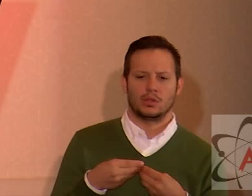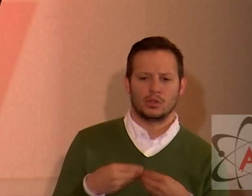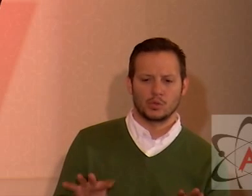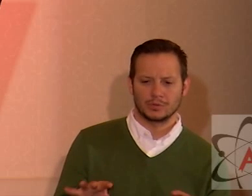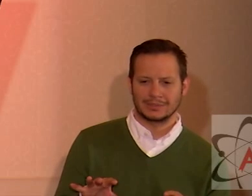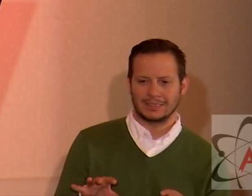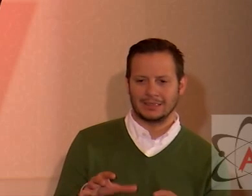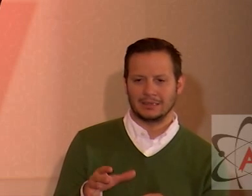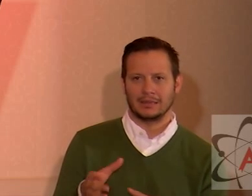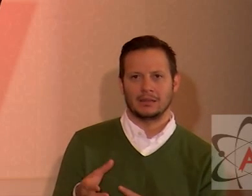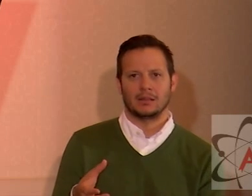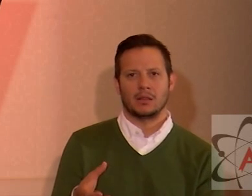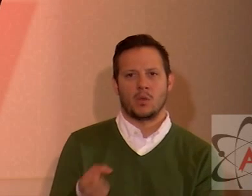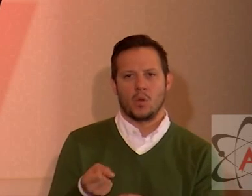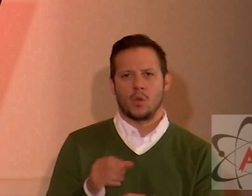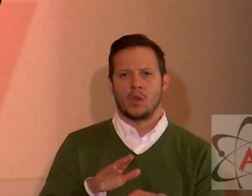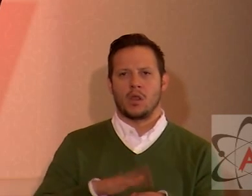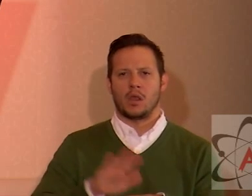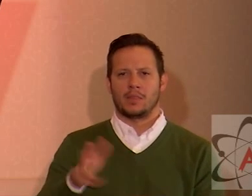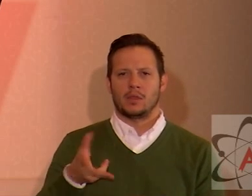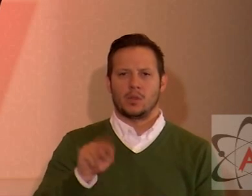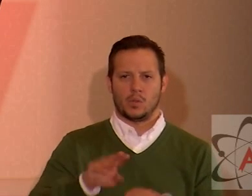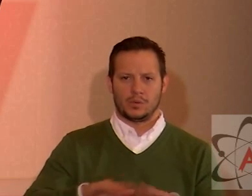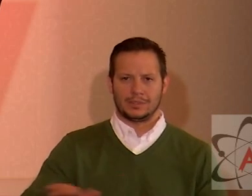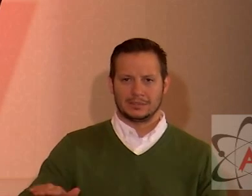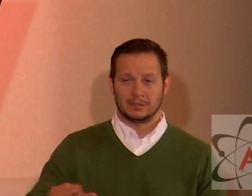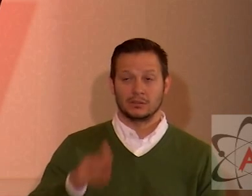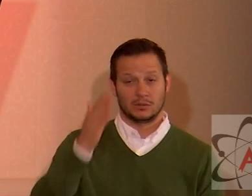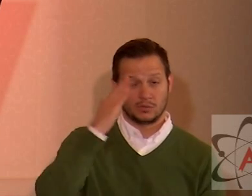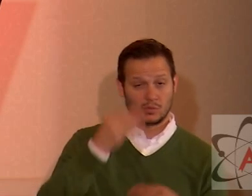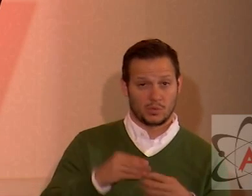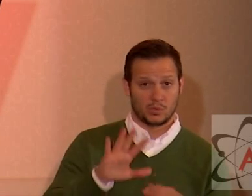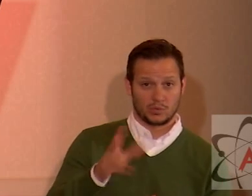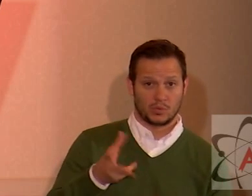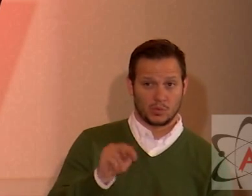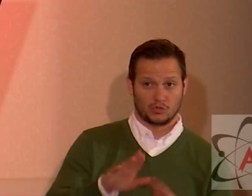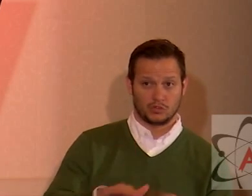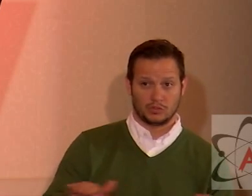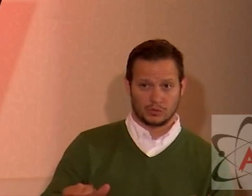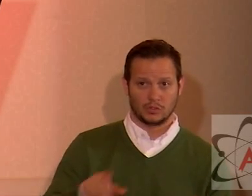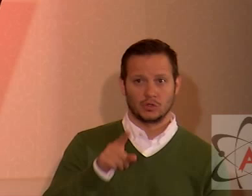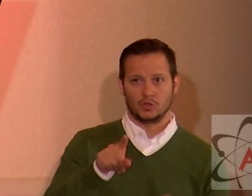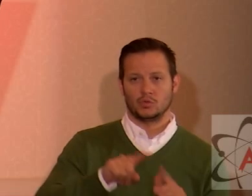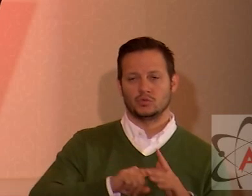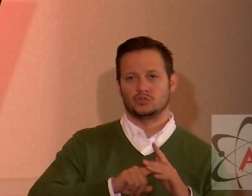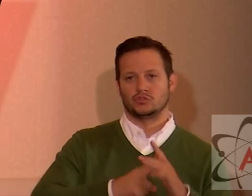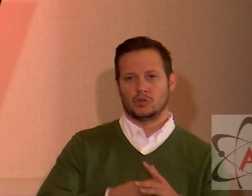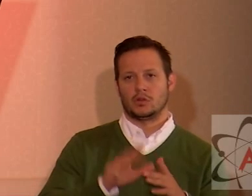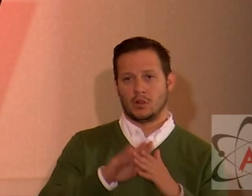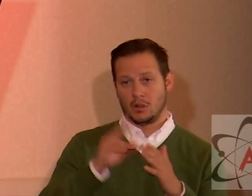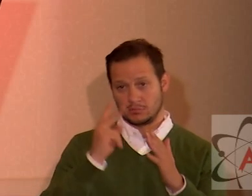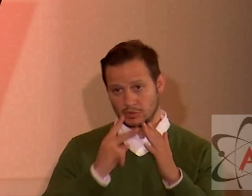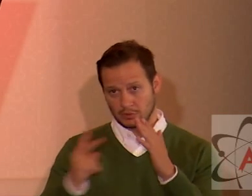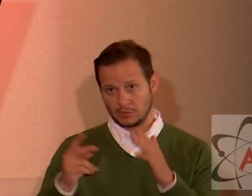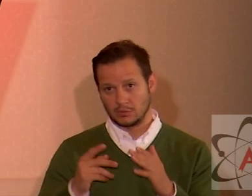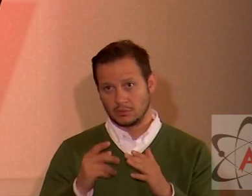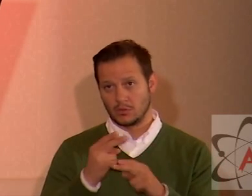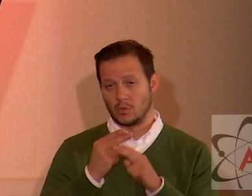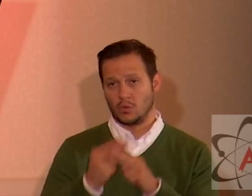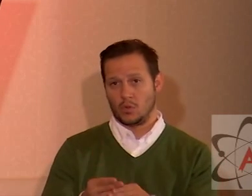kids. Guess what? When you lose your own children, you're starting on a trajectory called